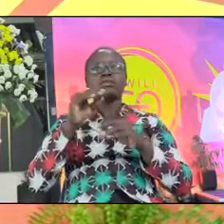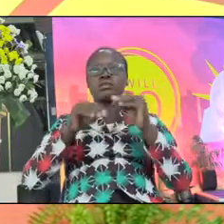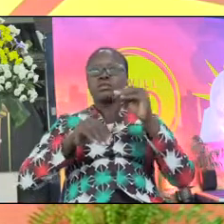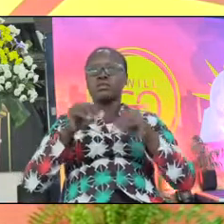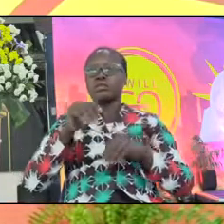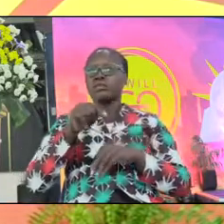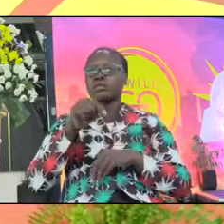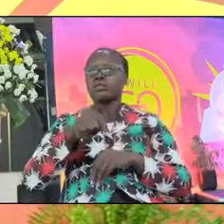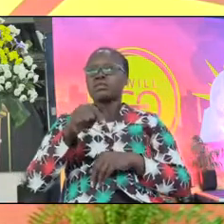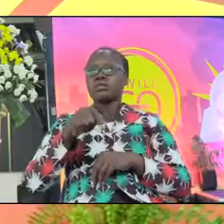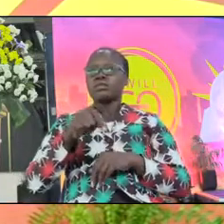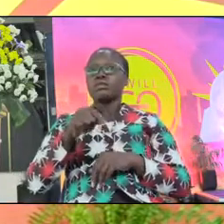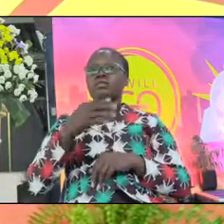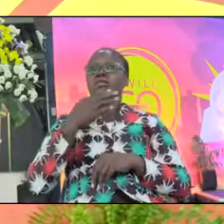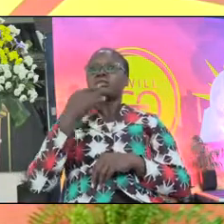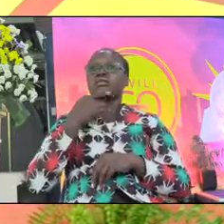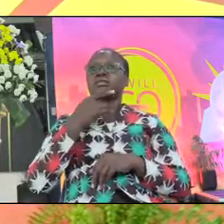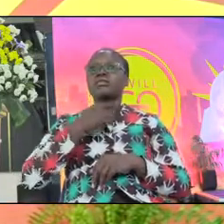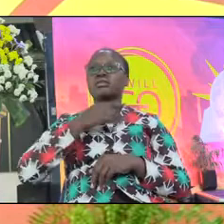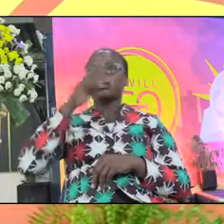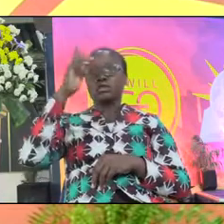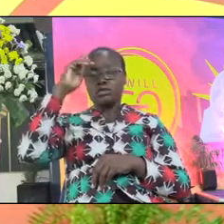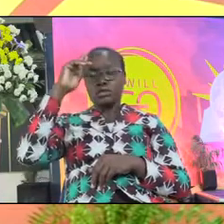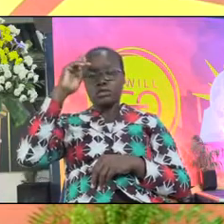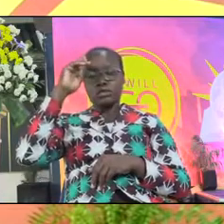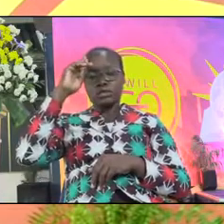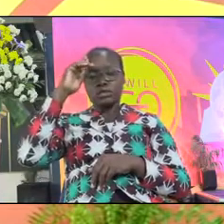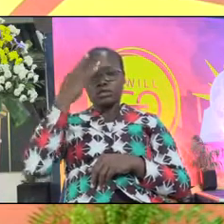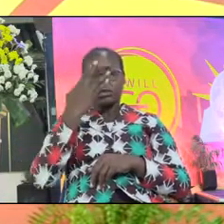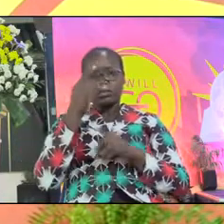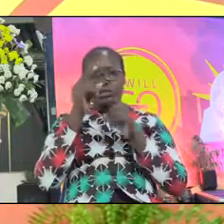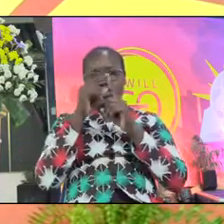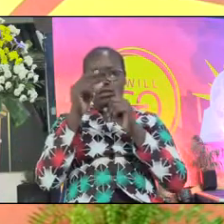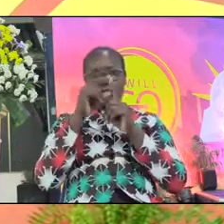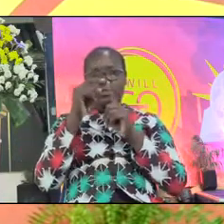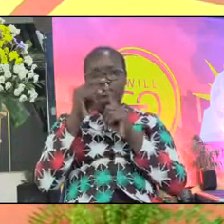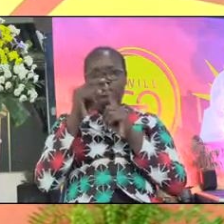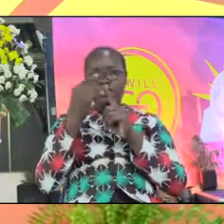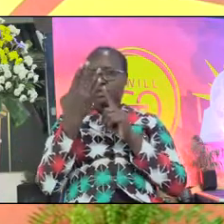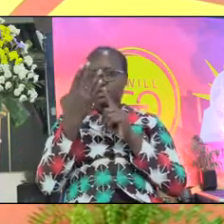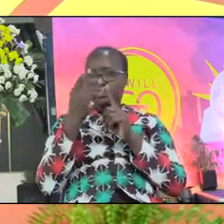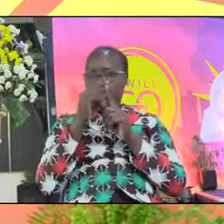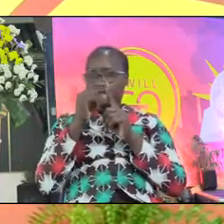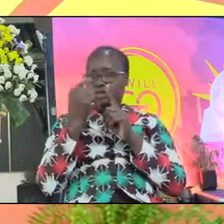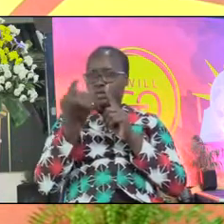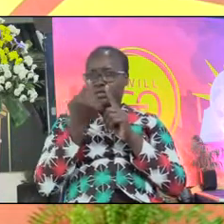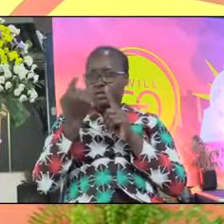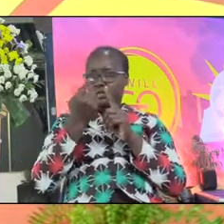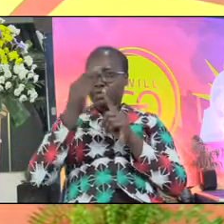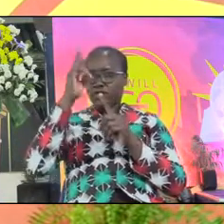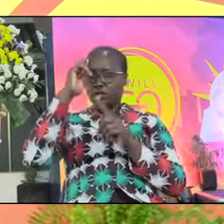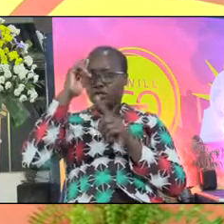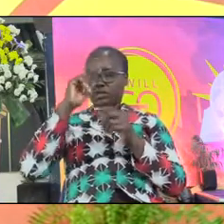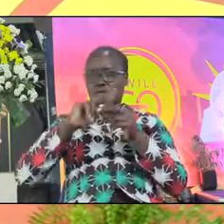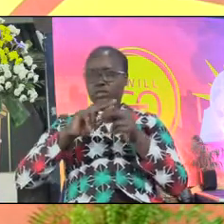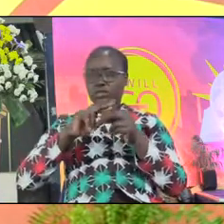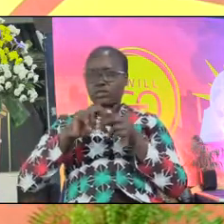election. I want you to remember four words. How many words? Four